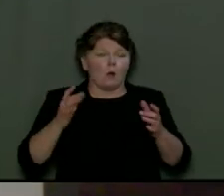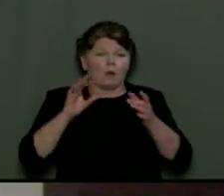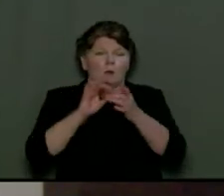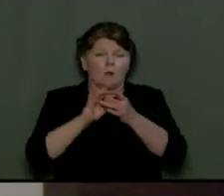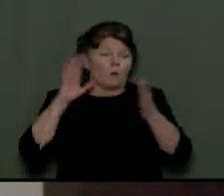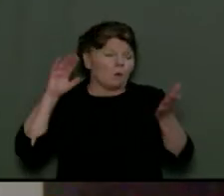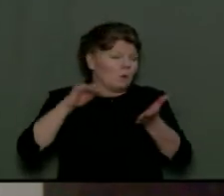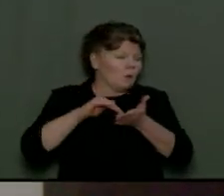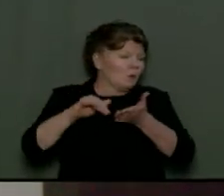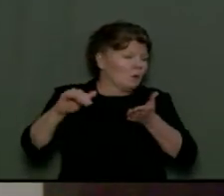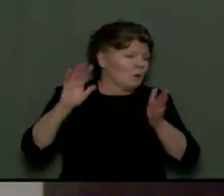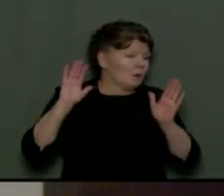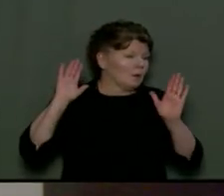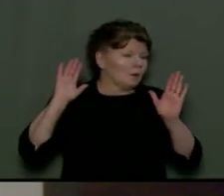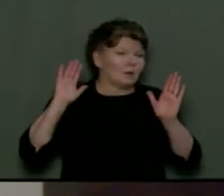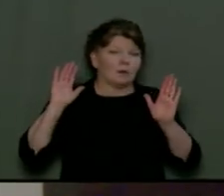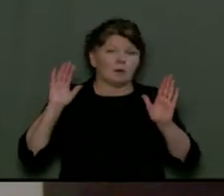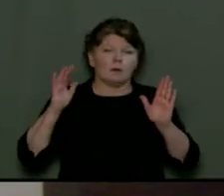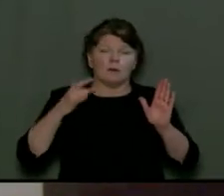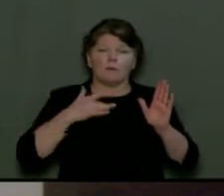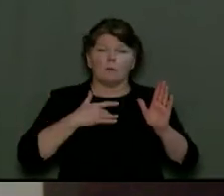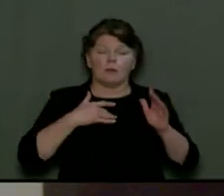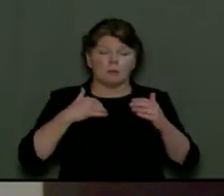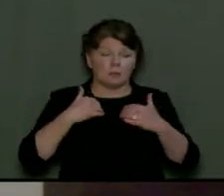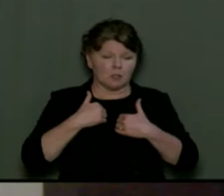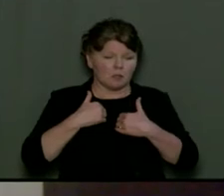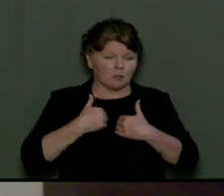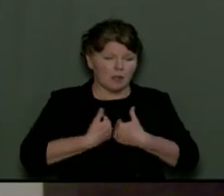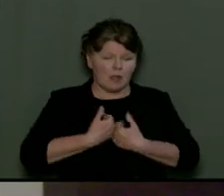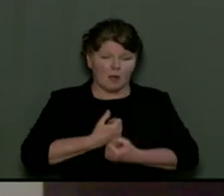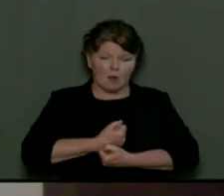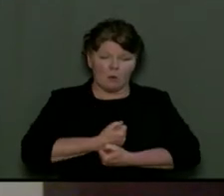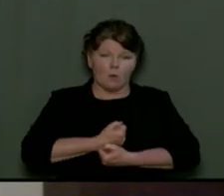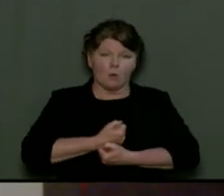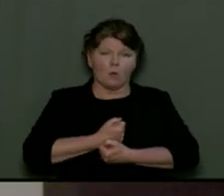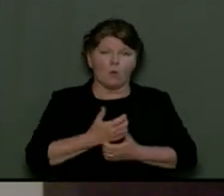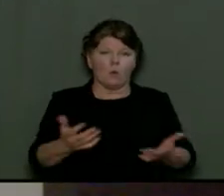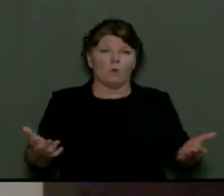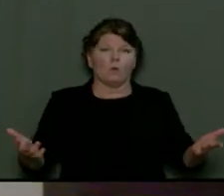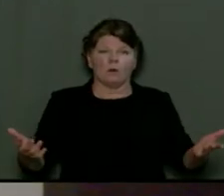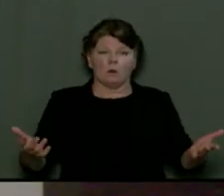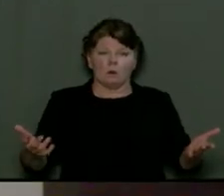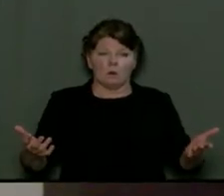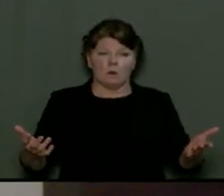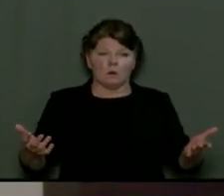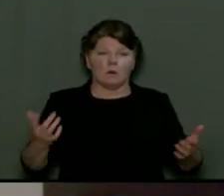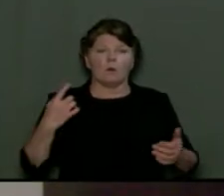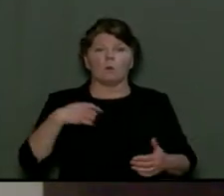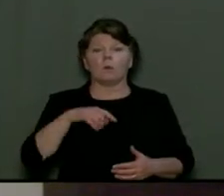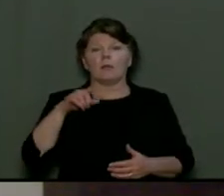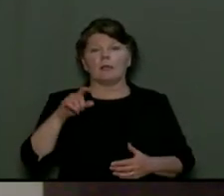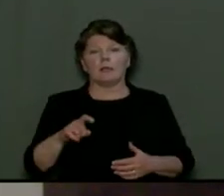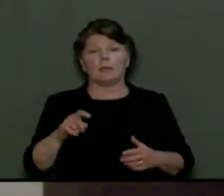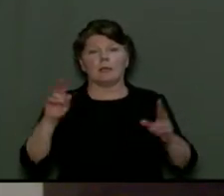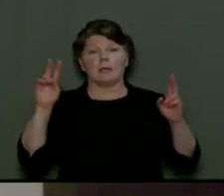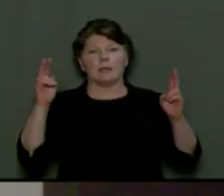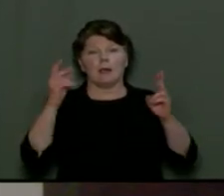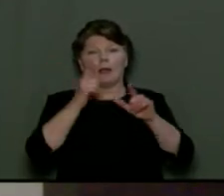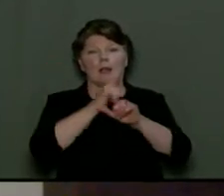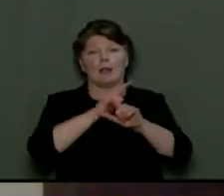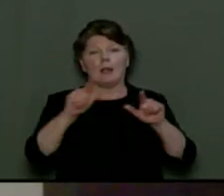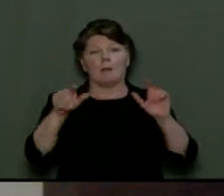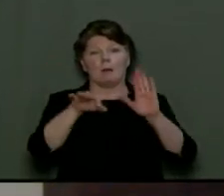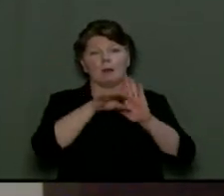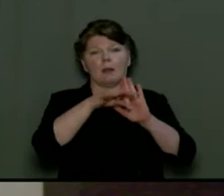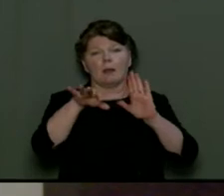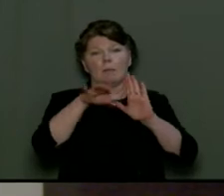that debt. We are so tired from all of this that we need a liberty bell to